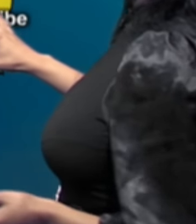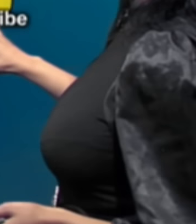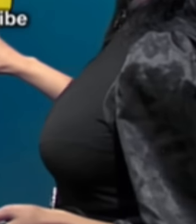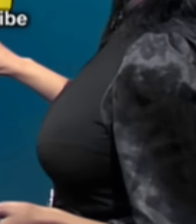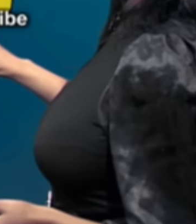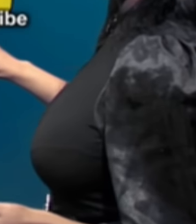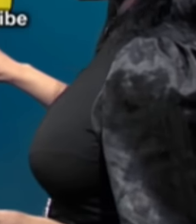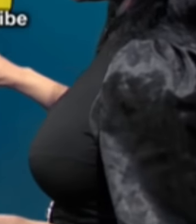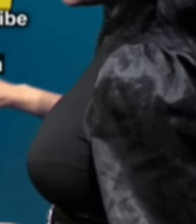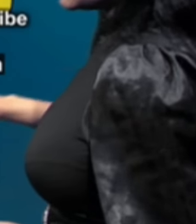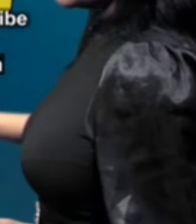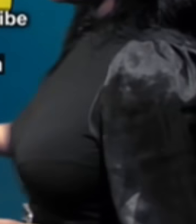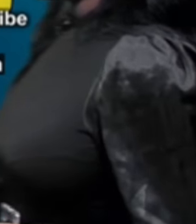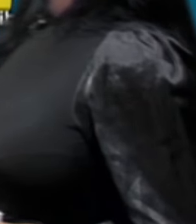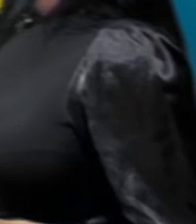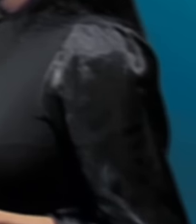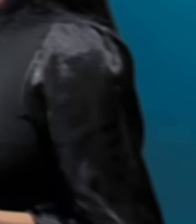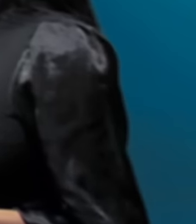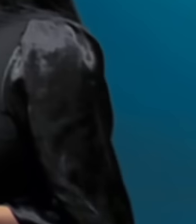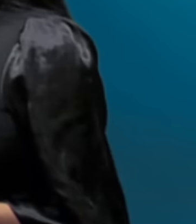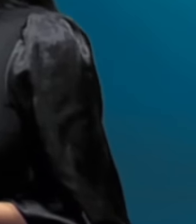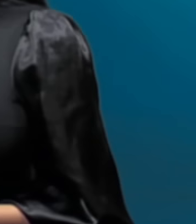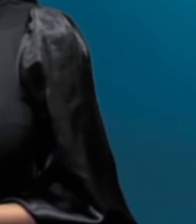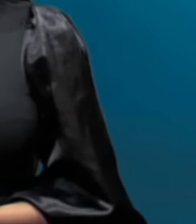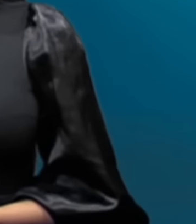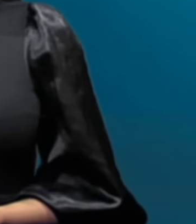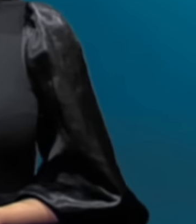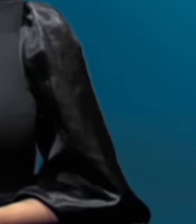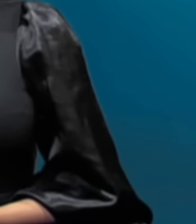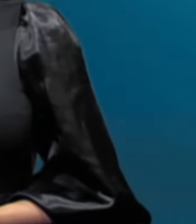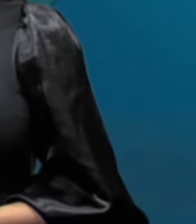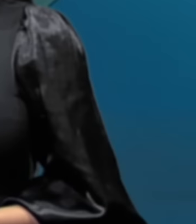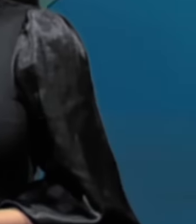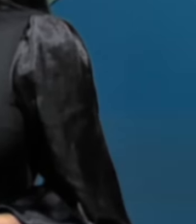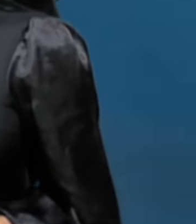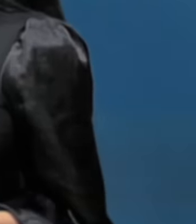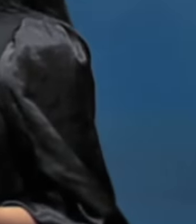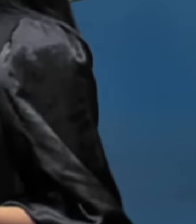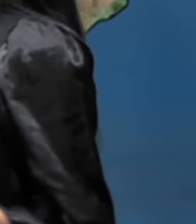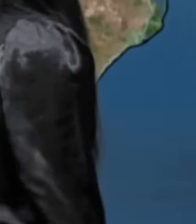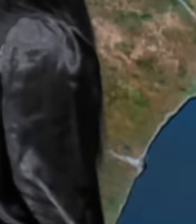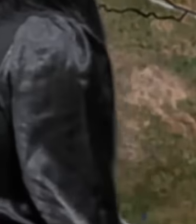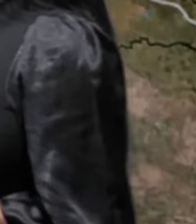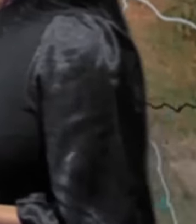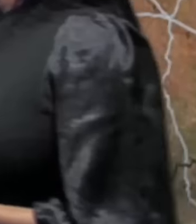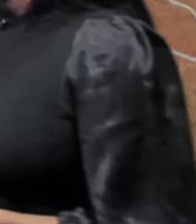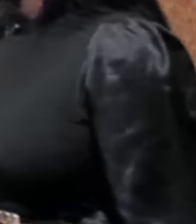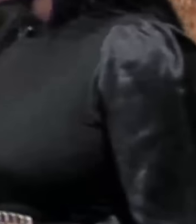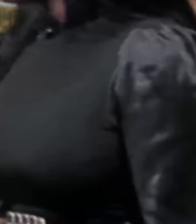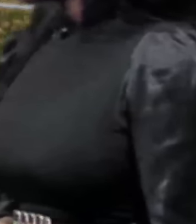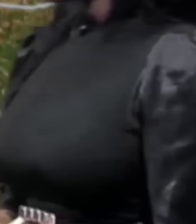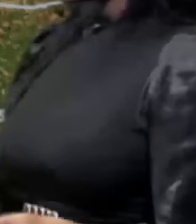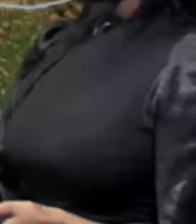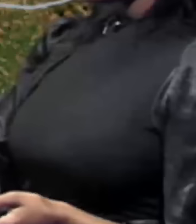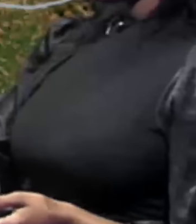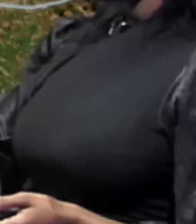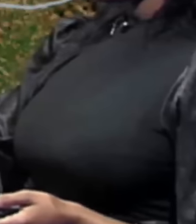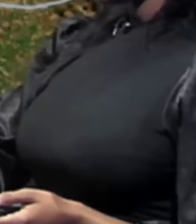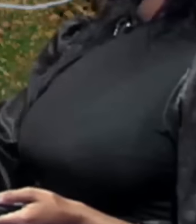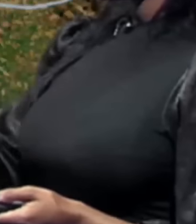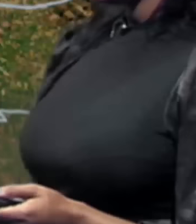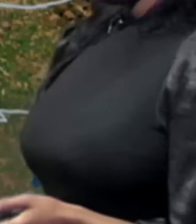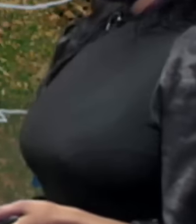tswelela mo karolong ya KwaZulu-Natal le makhubu a nna le gone go tswelela mo karolong ya Lebopo fa re lebelela di-temperatura tsa rona fa re lebelela